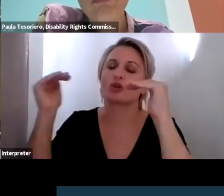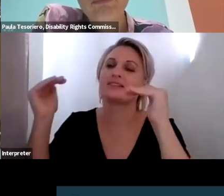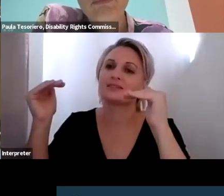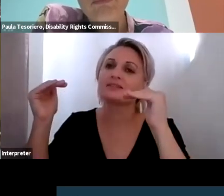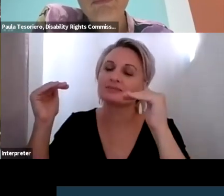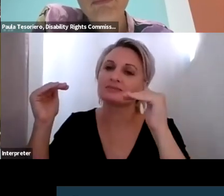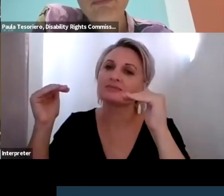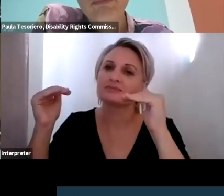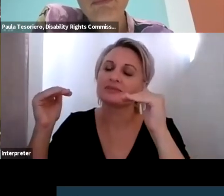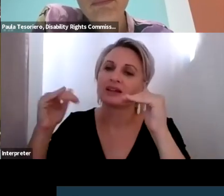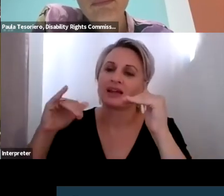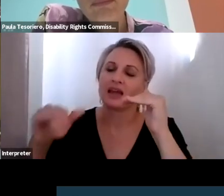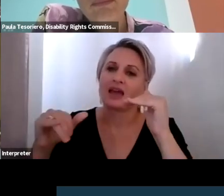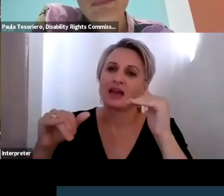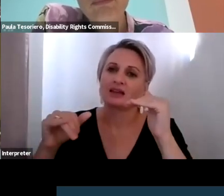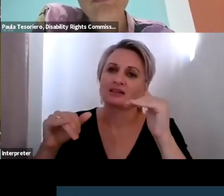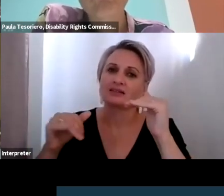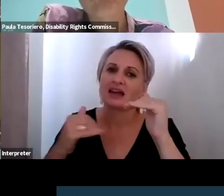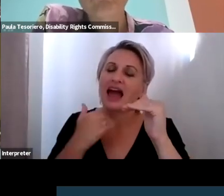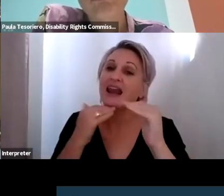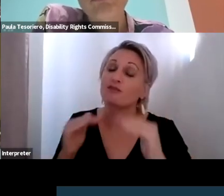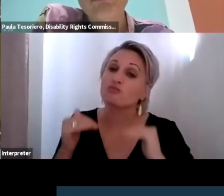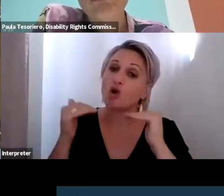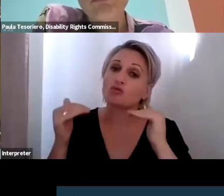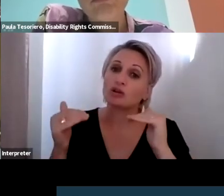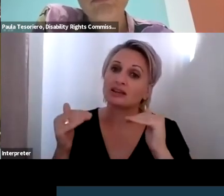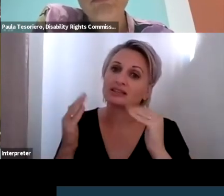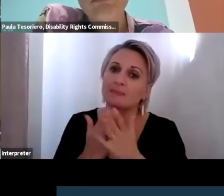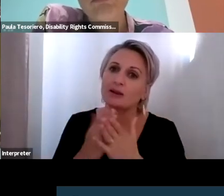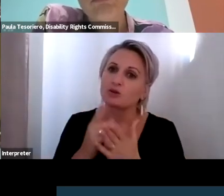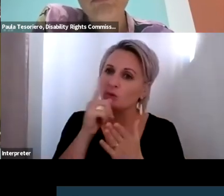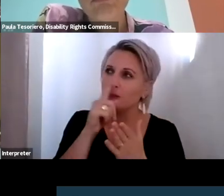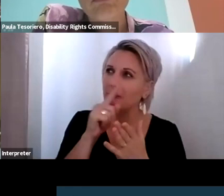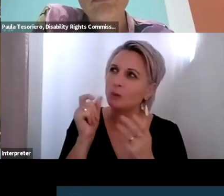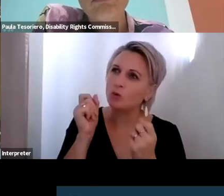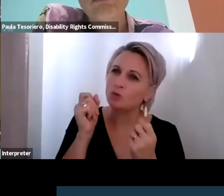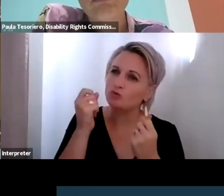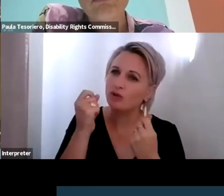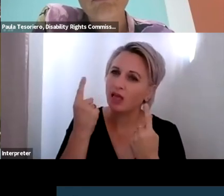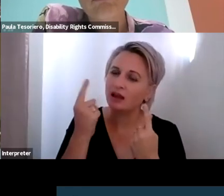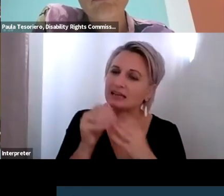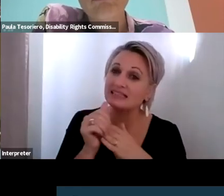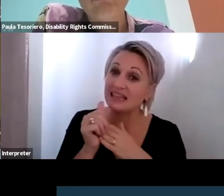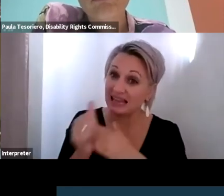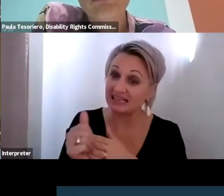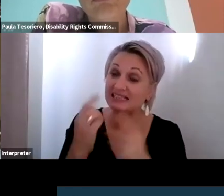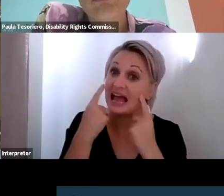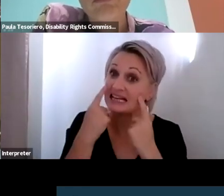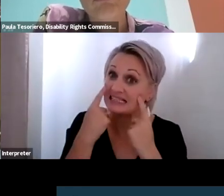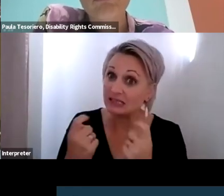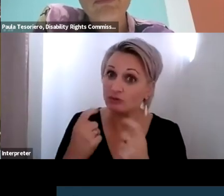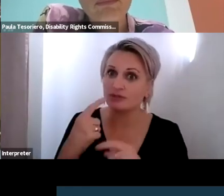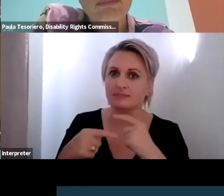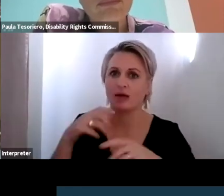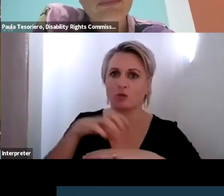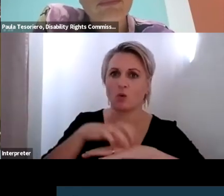sufficient to enable people to realise that the leaders are really serious about the